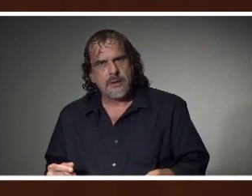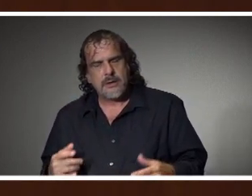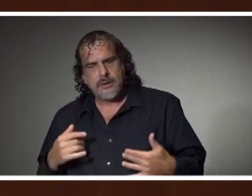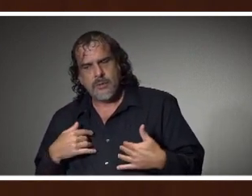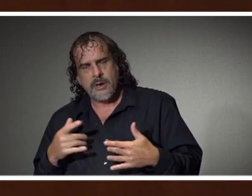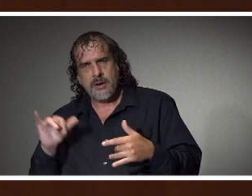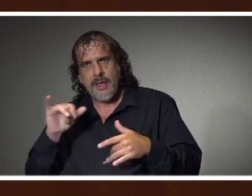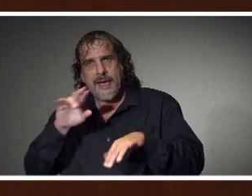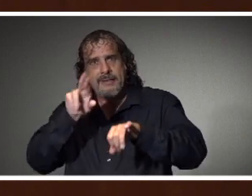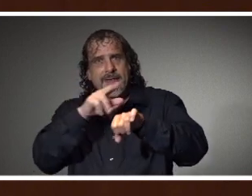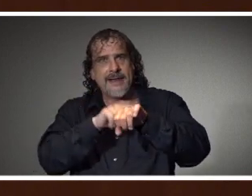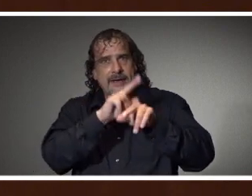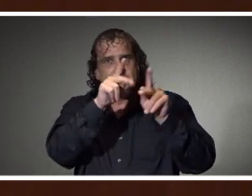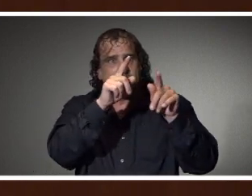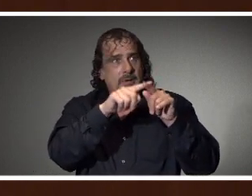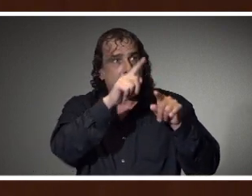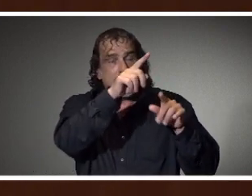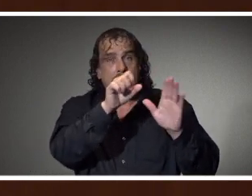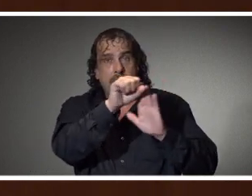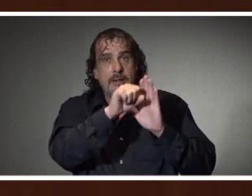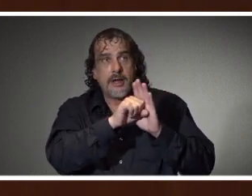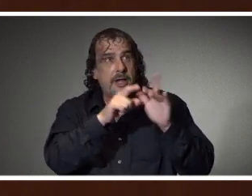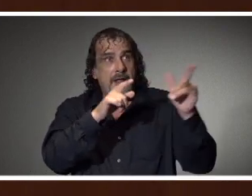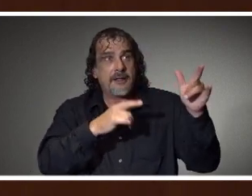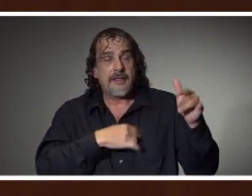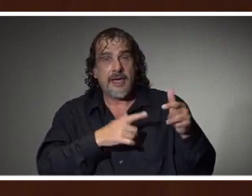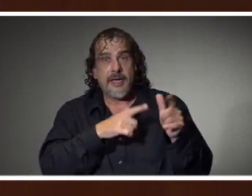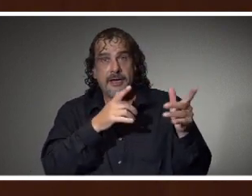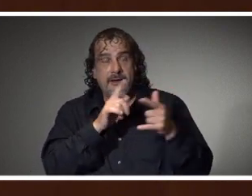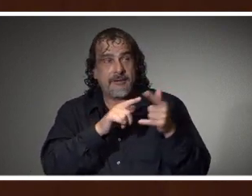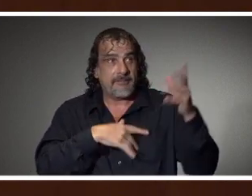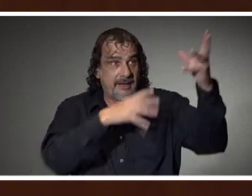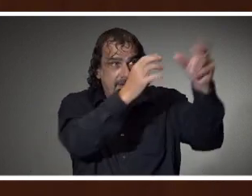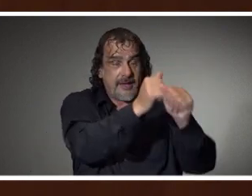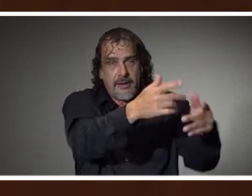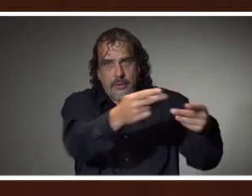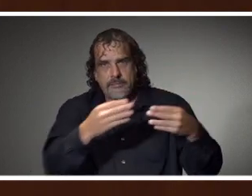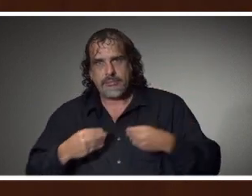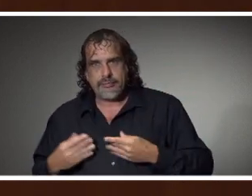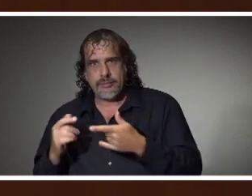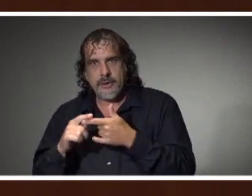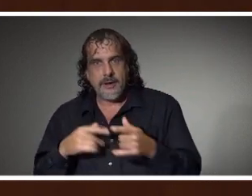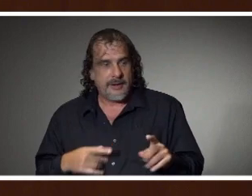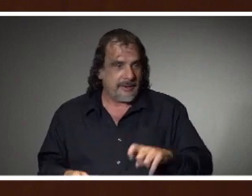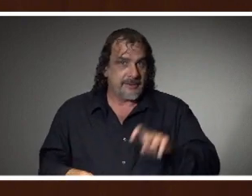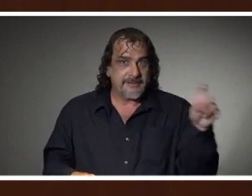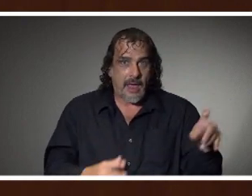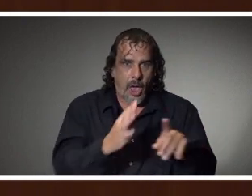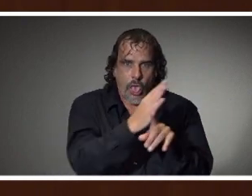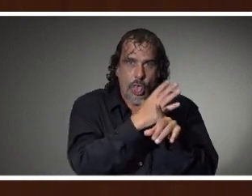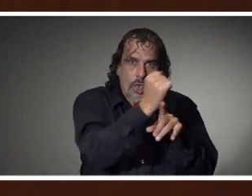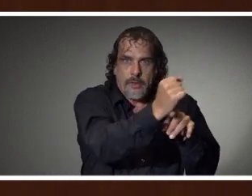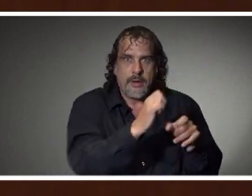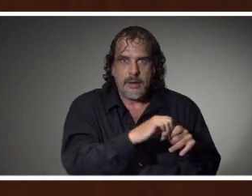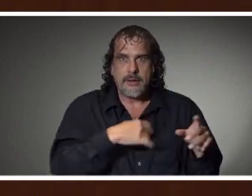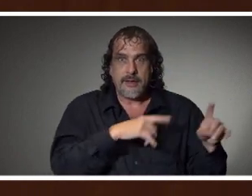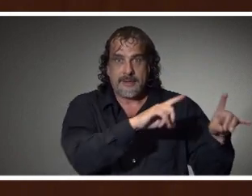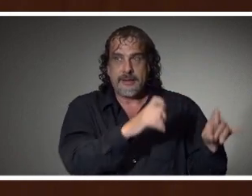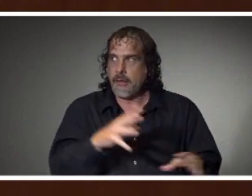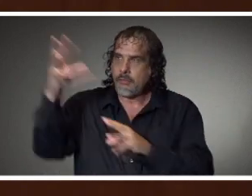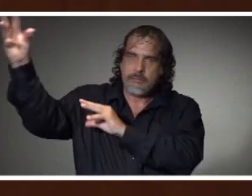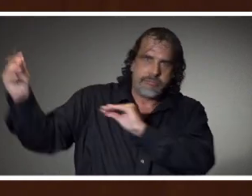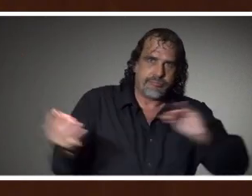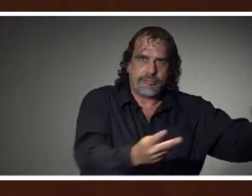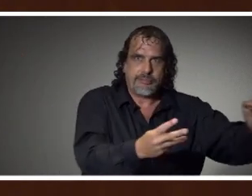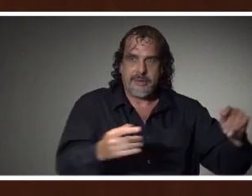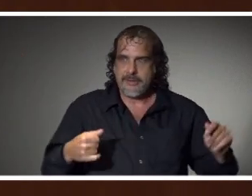because whenever the big guys sneeze, we catch a cold, right? So if Texas and Florida suck up all the testing supplies, there's not